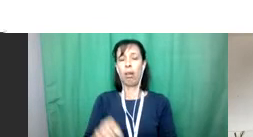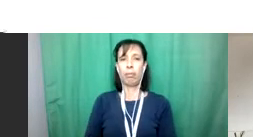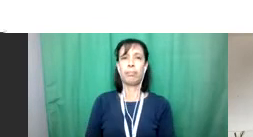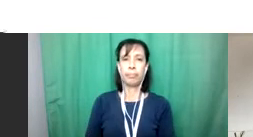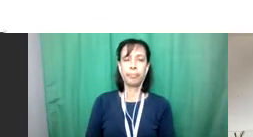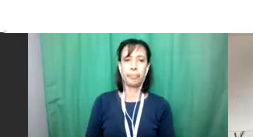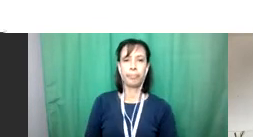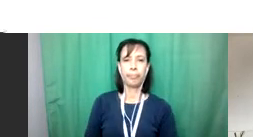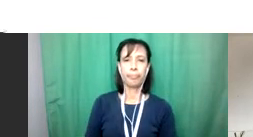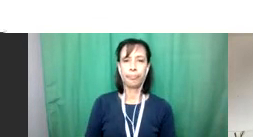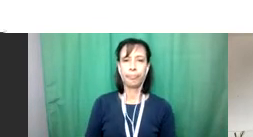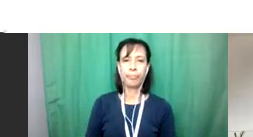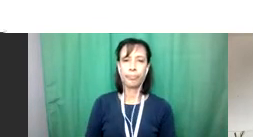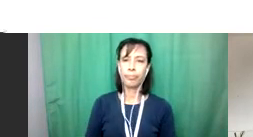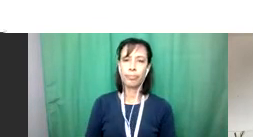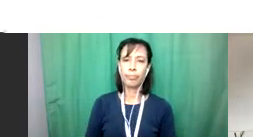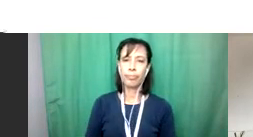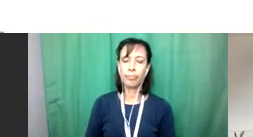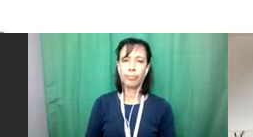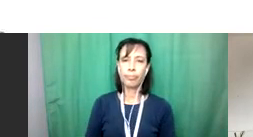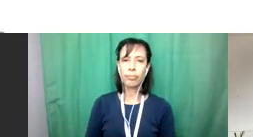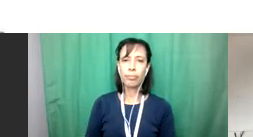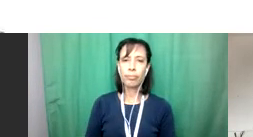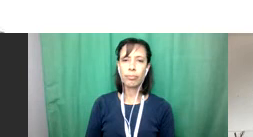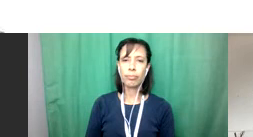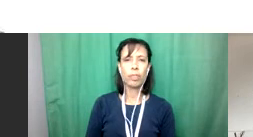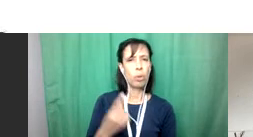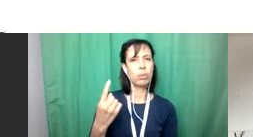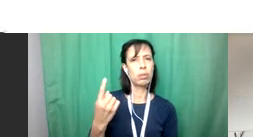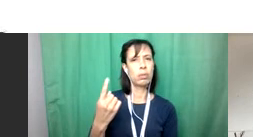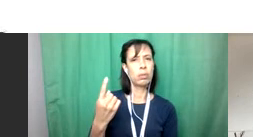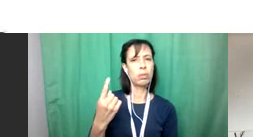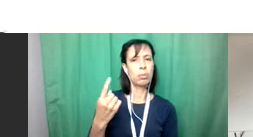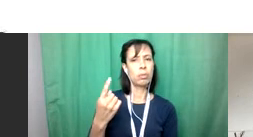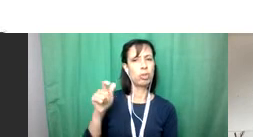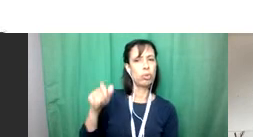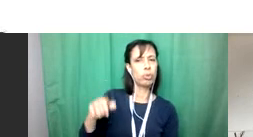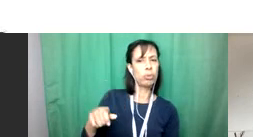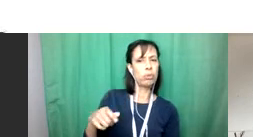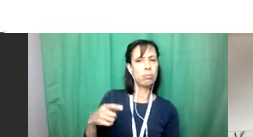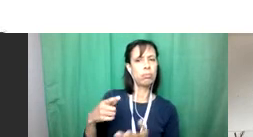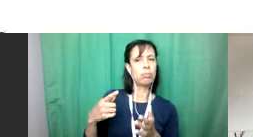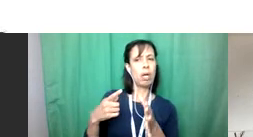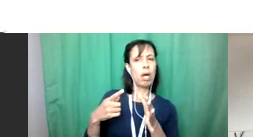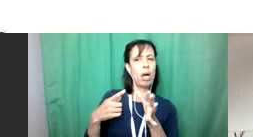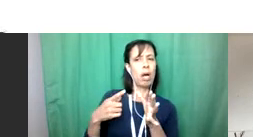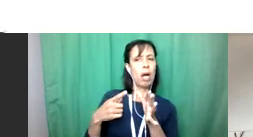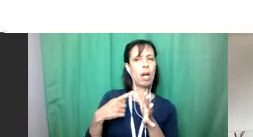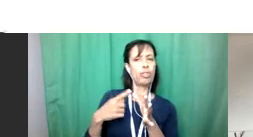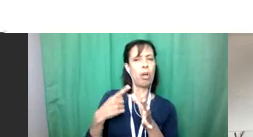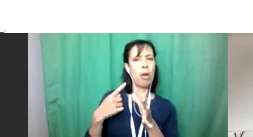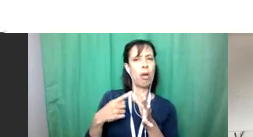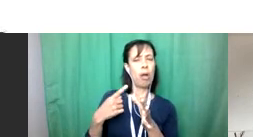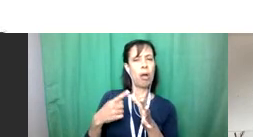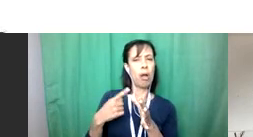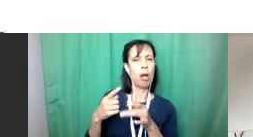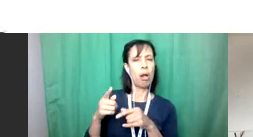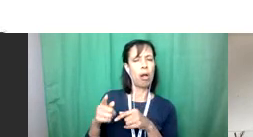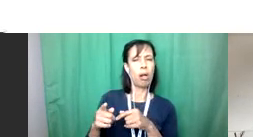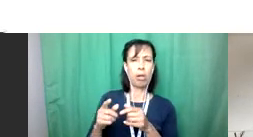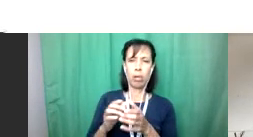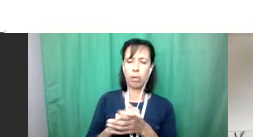Aisha, what if Aisha? what if the area we have chosen does not have